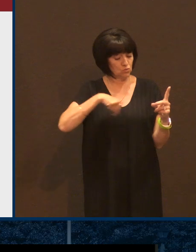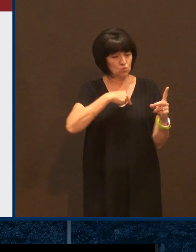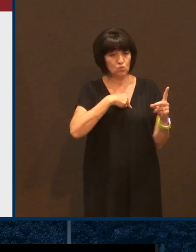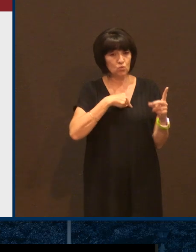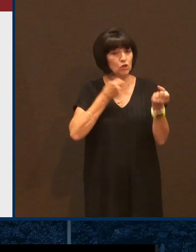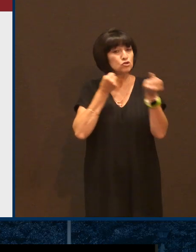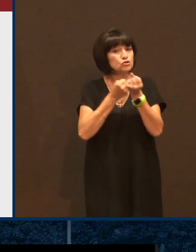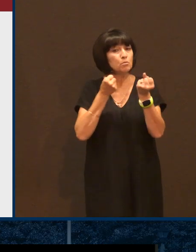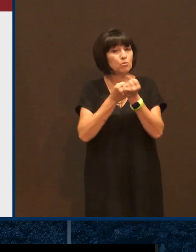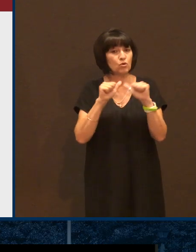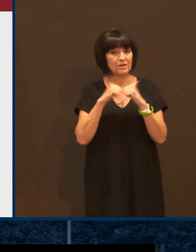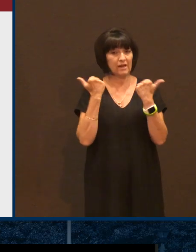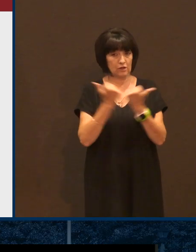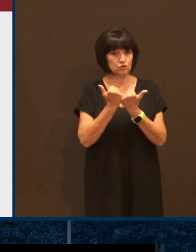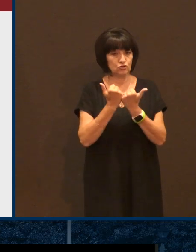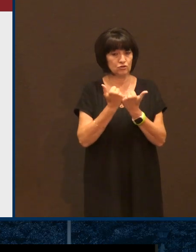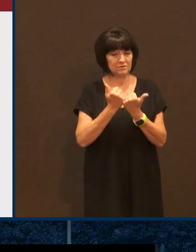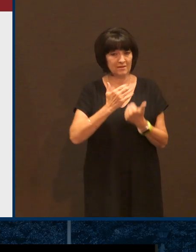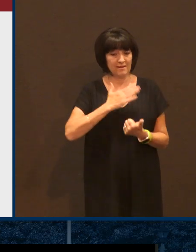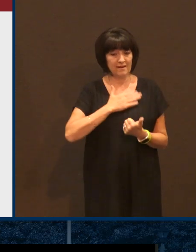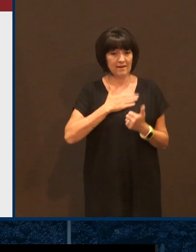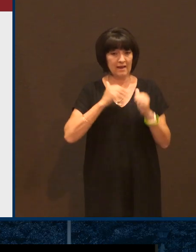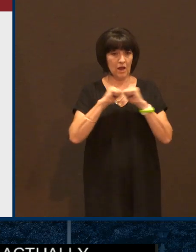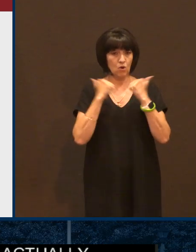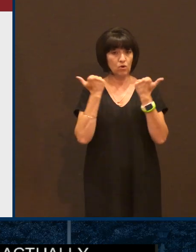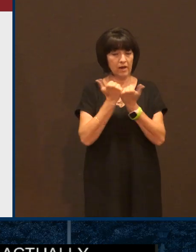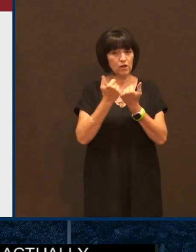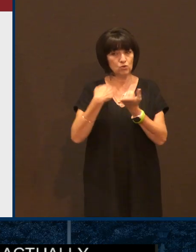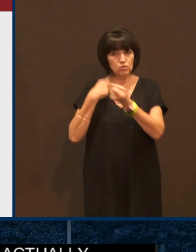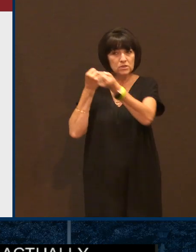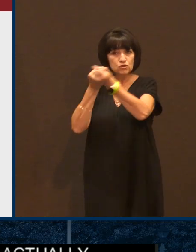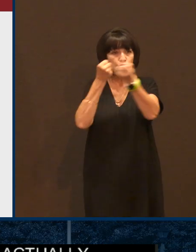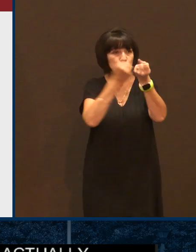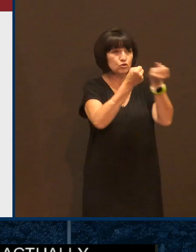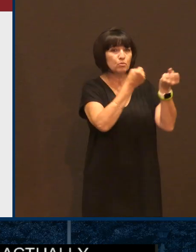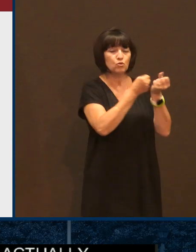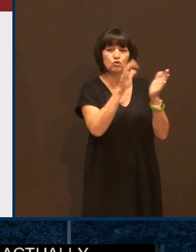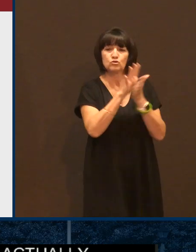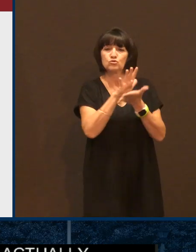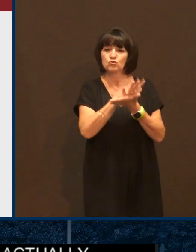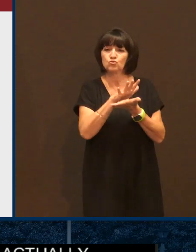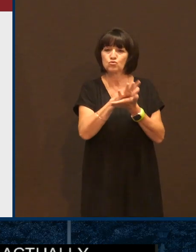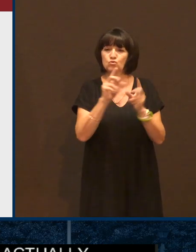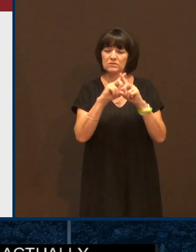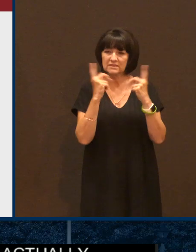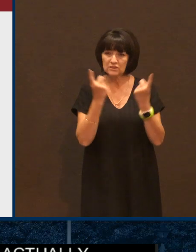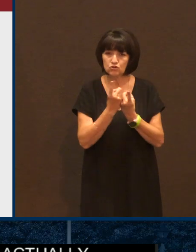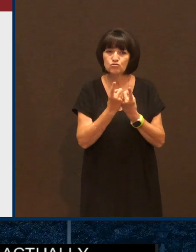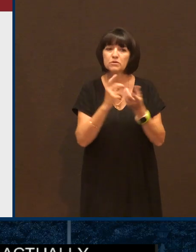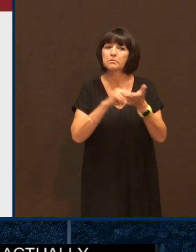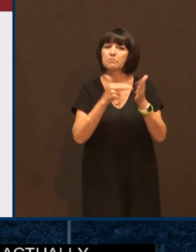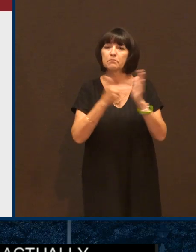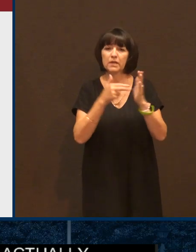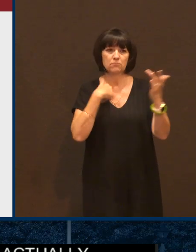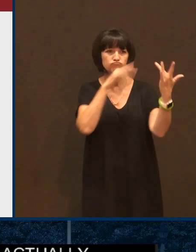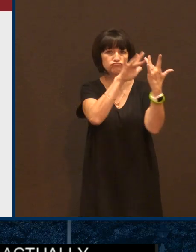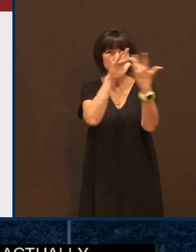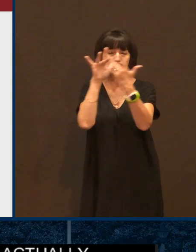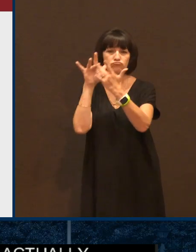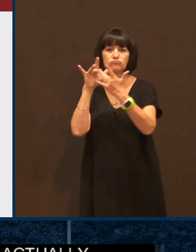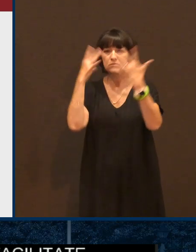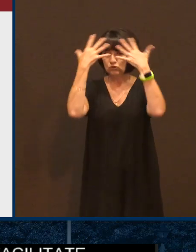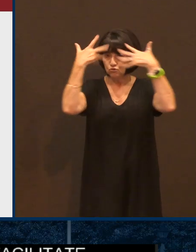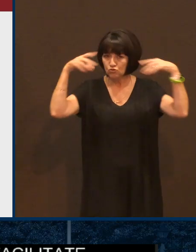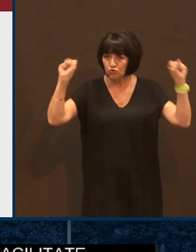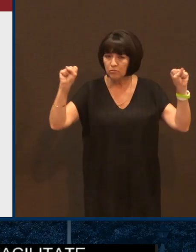exist to make sure that we facilitate the work in districts. So we're in constant contact with our superintendents. As the governor mentioned, as